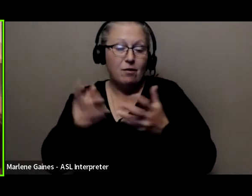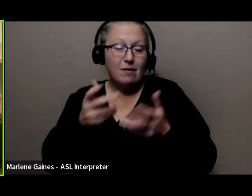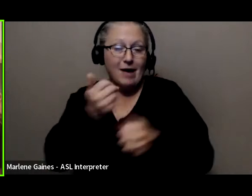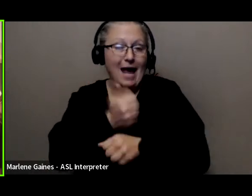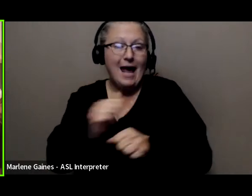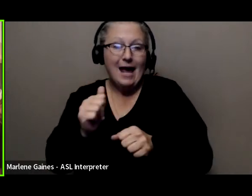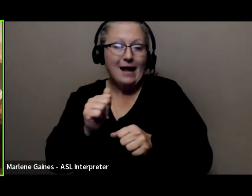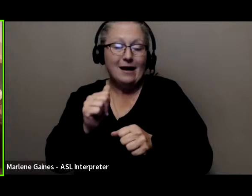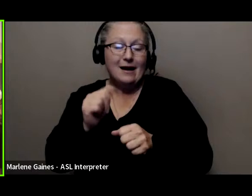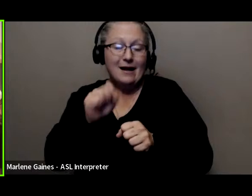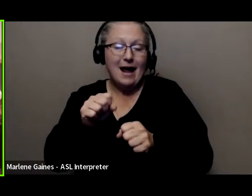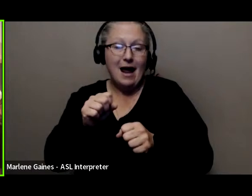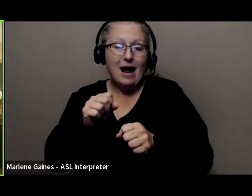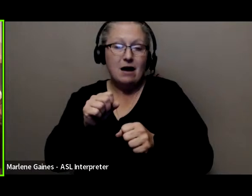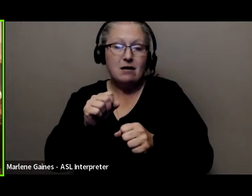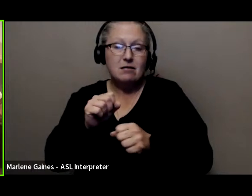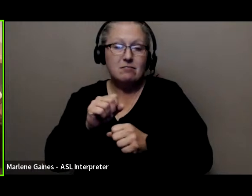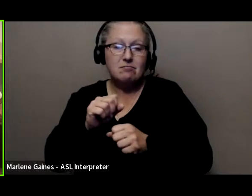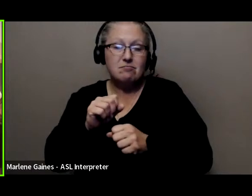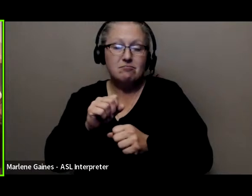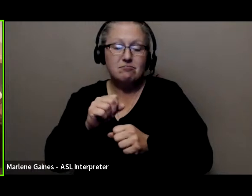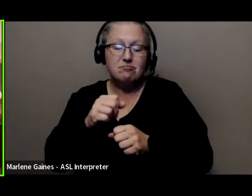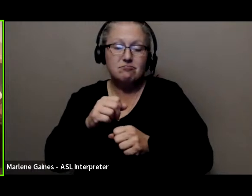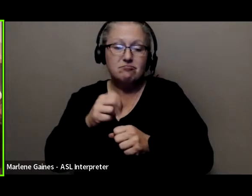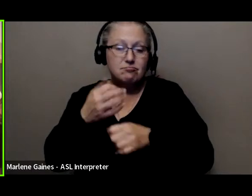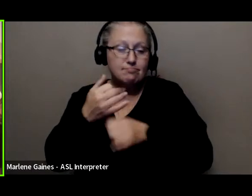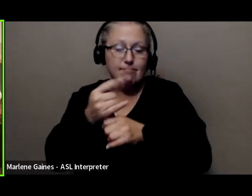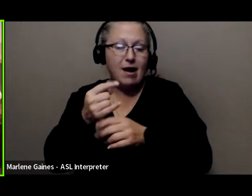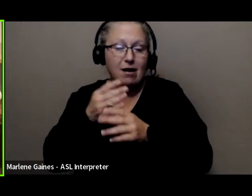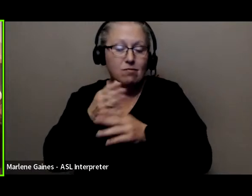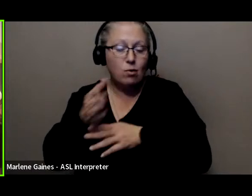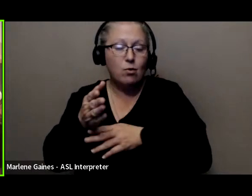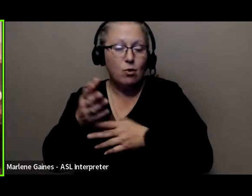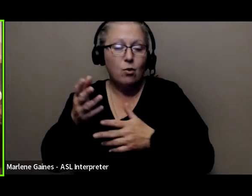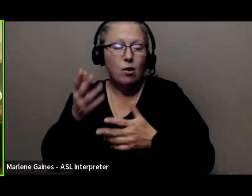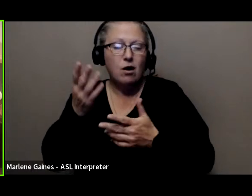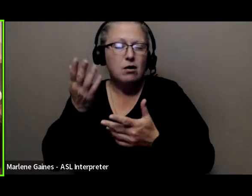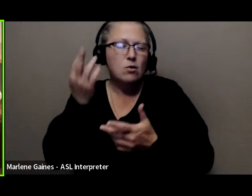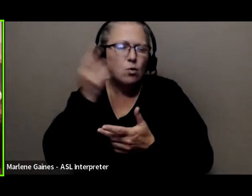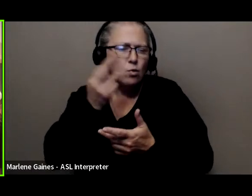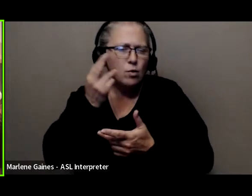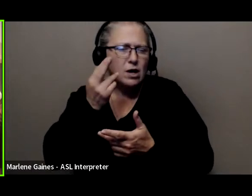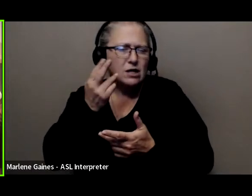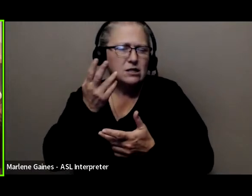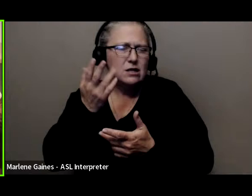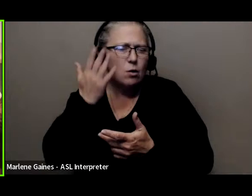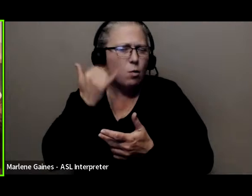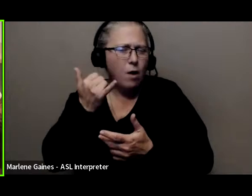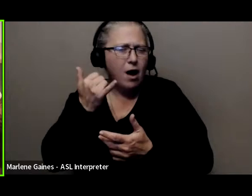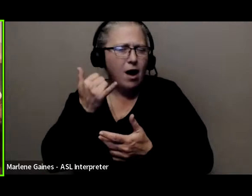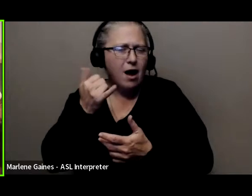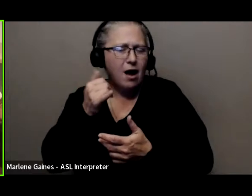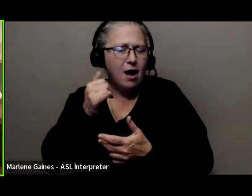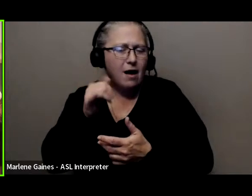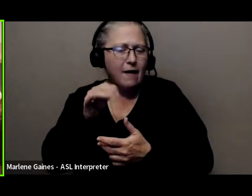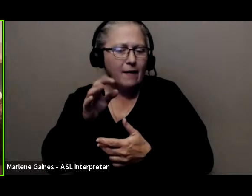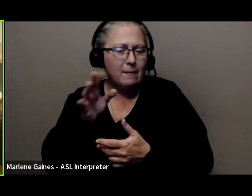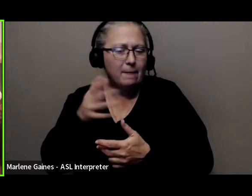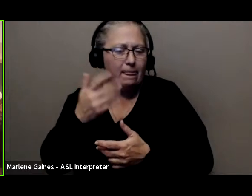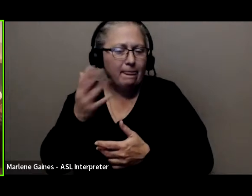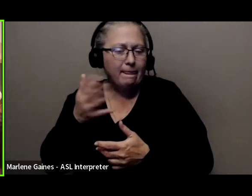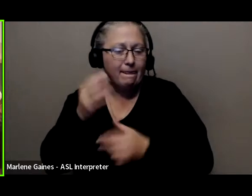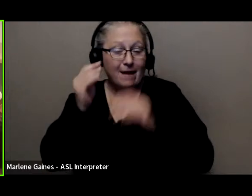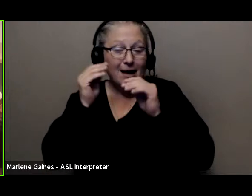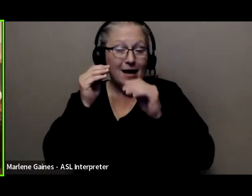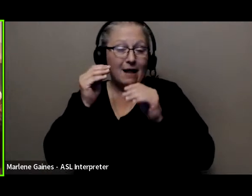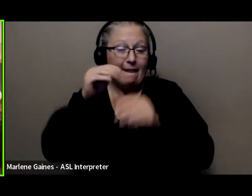any breakthroughs that we get. Why were is there a reason why the